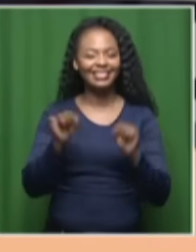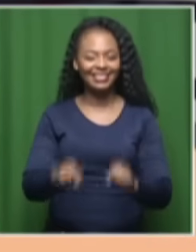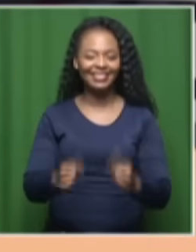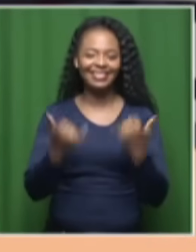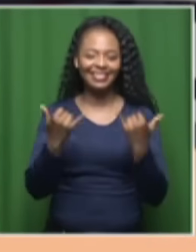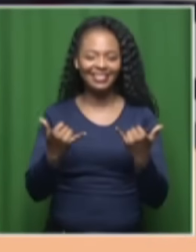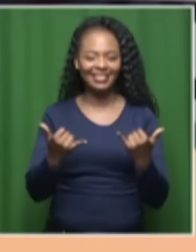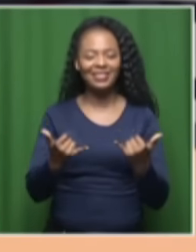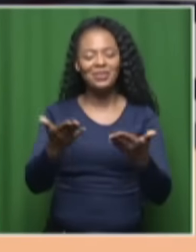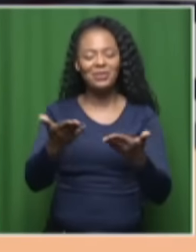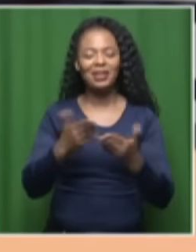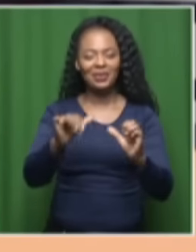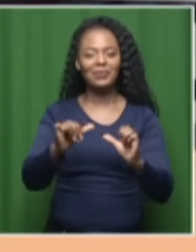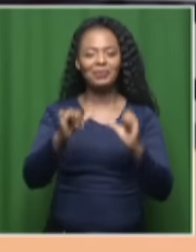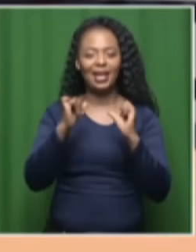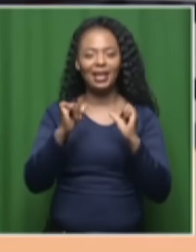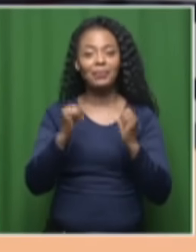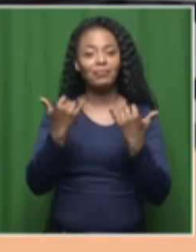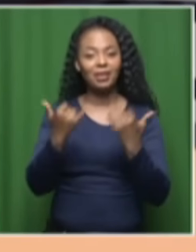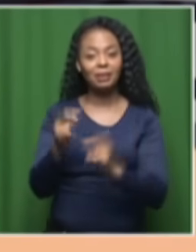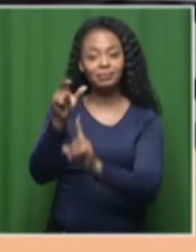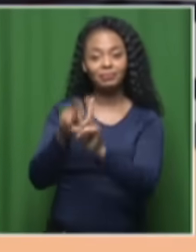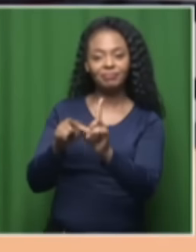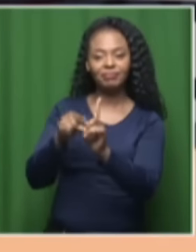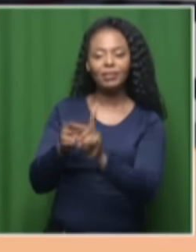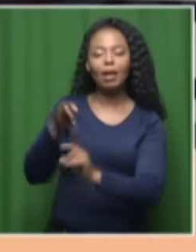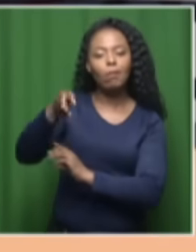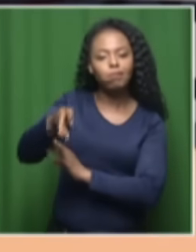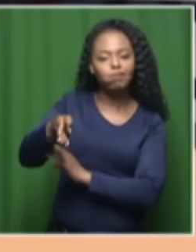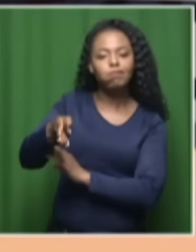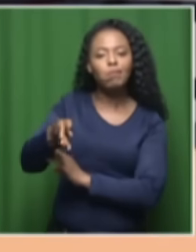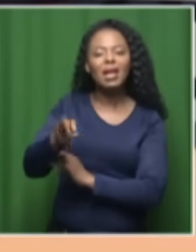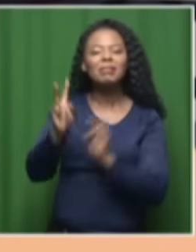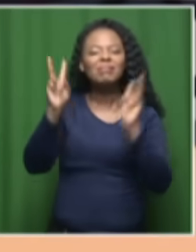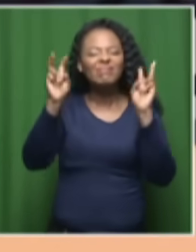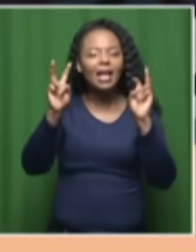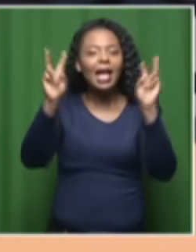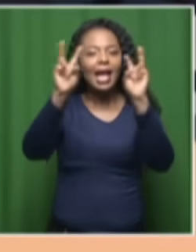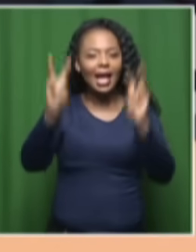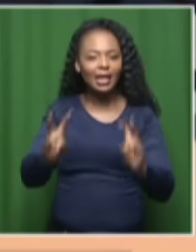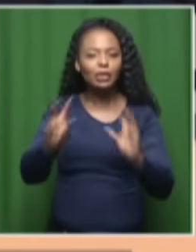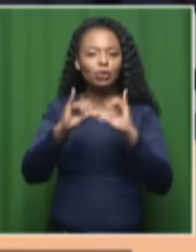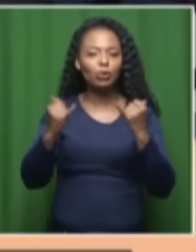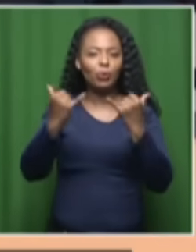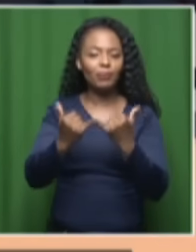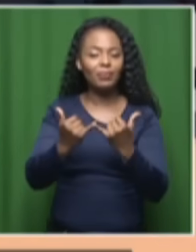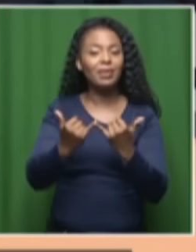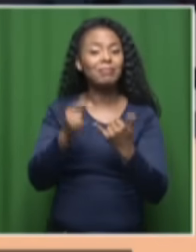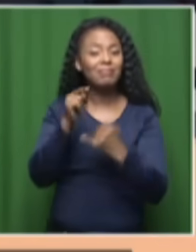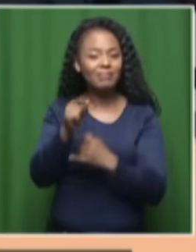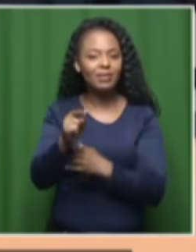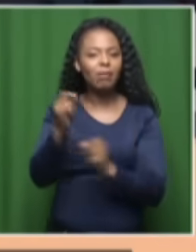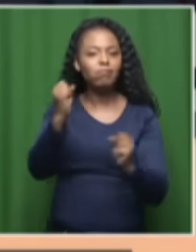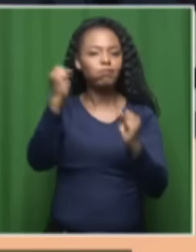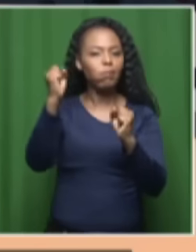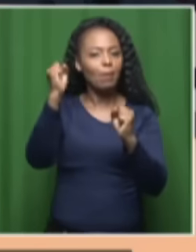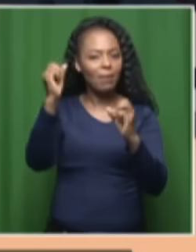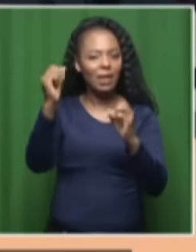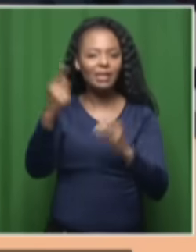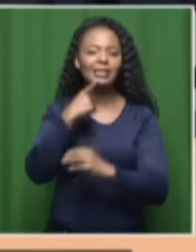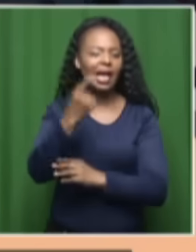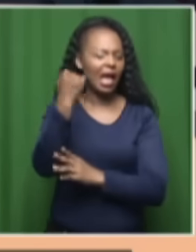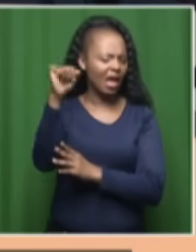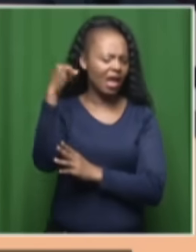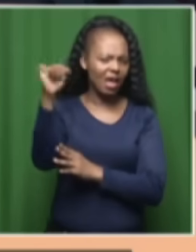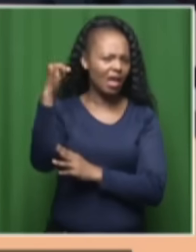Welcome back, everybody. So class is now in session. We're talking Eskom again. Now, the power utility has dismissed reports that South Africa is on